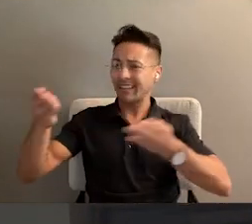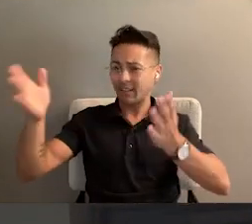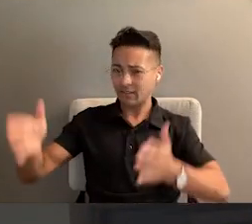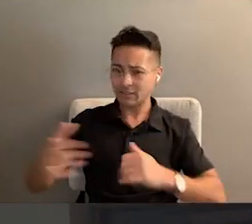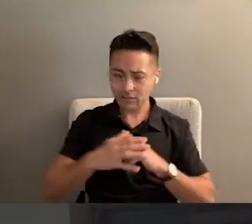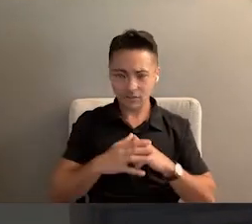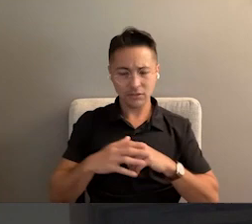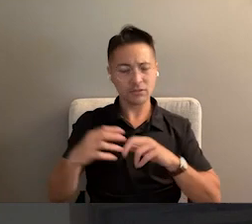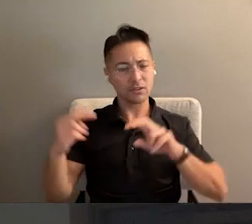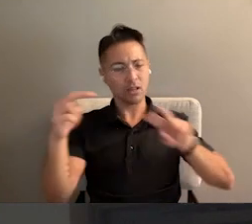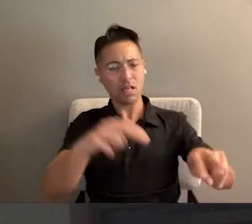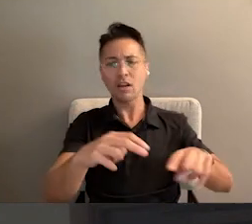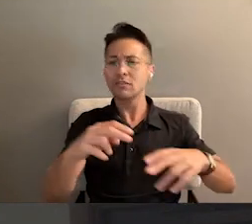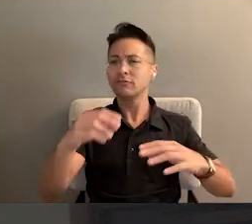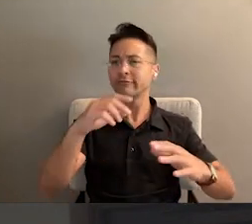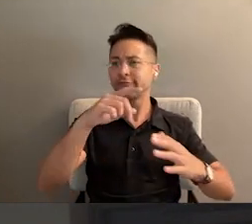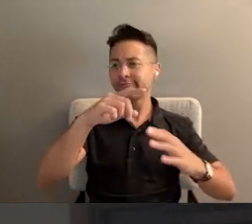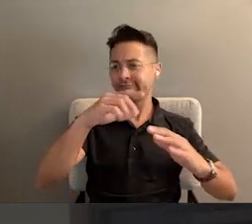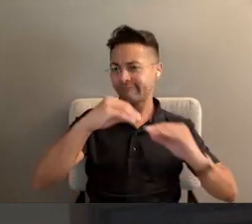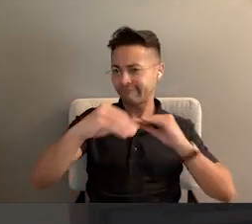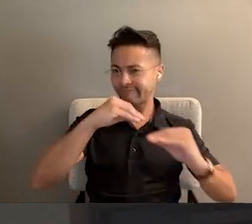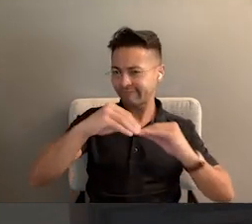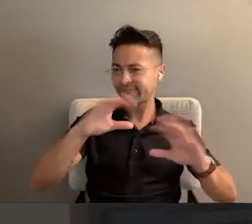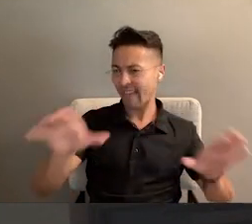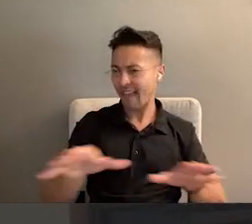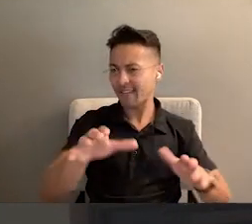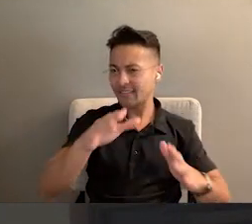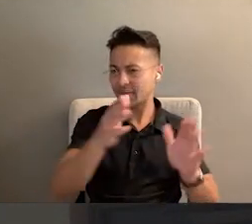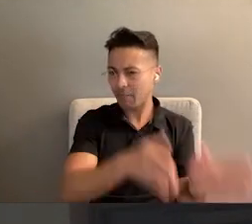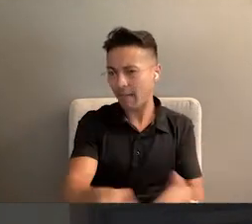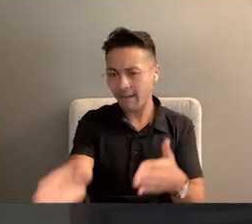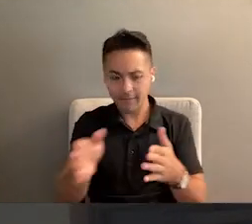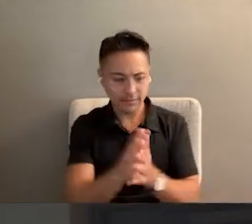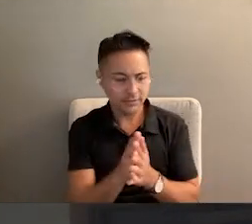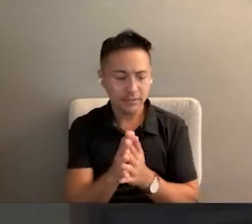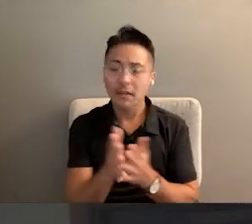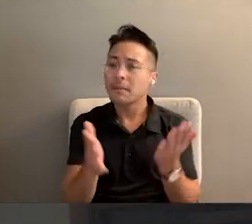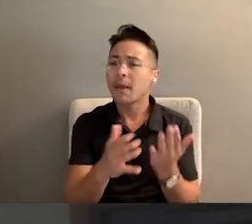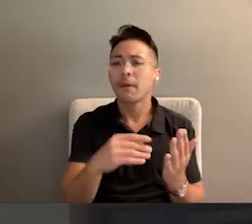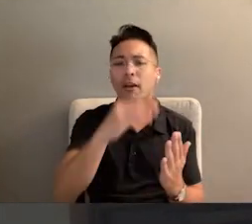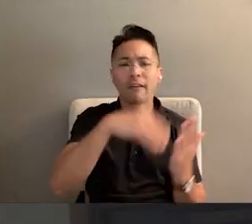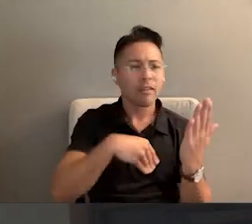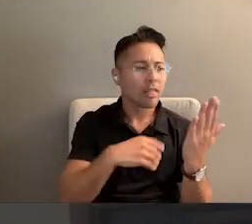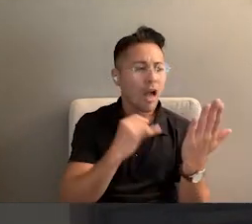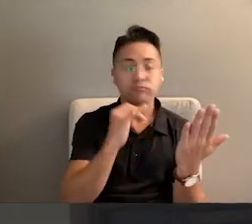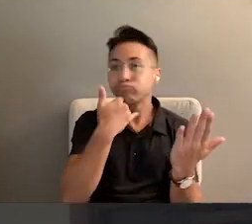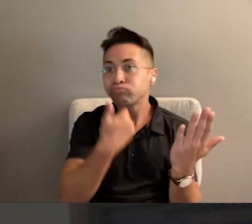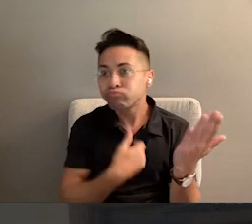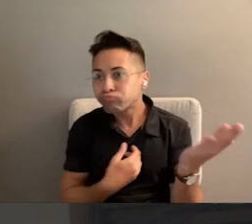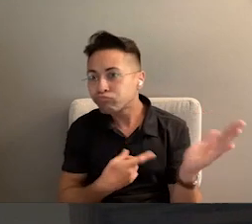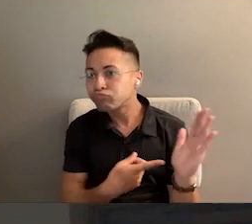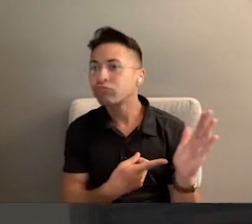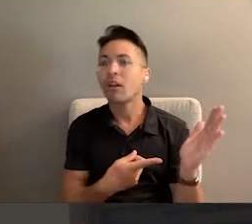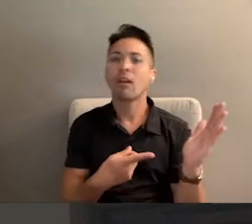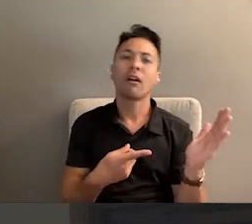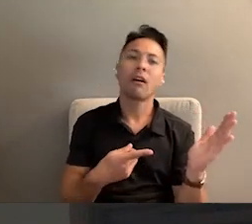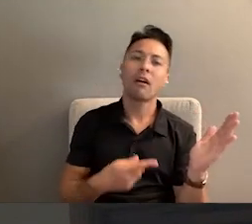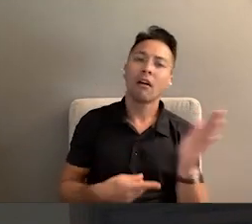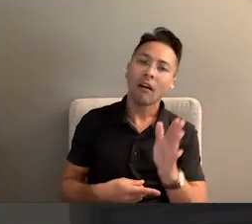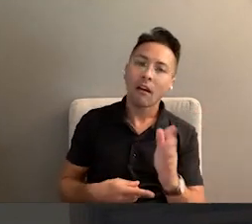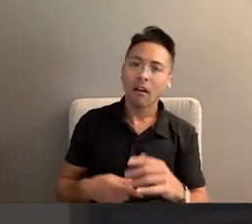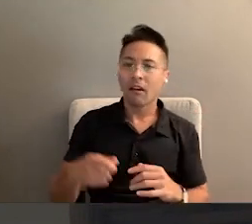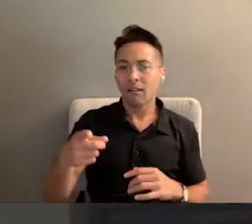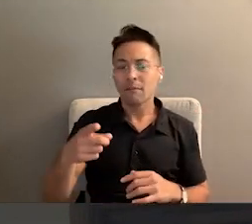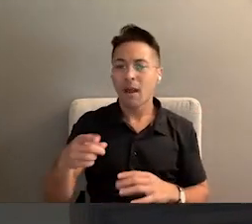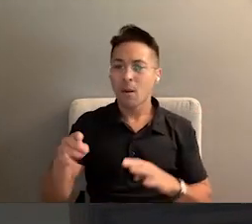We do it all the time. Regional liaisons also oversee the corrective action plans. All right, so let's say